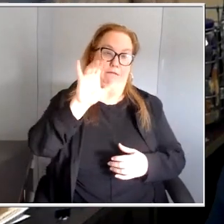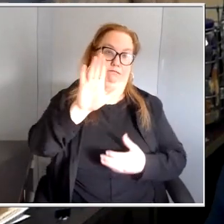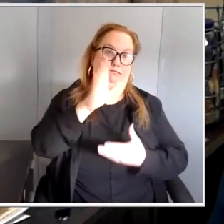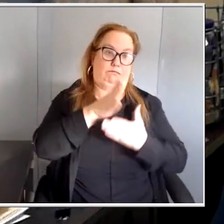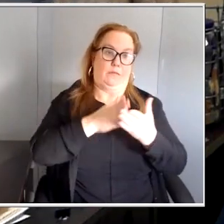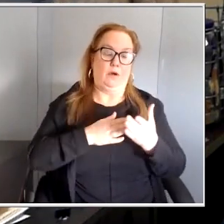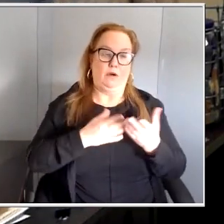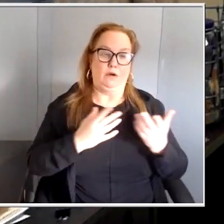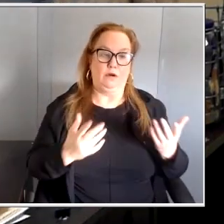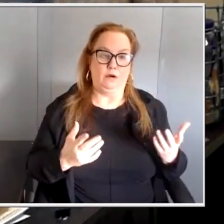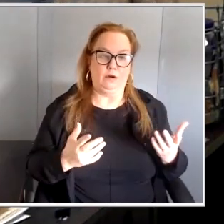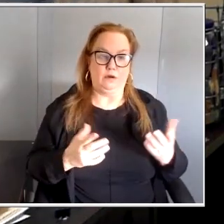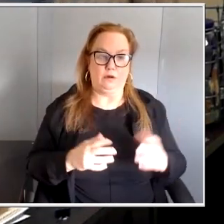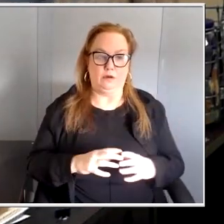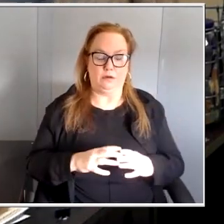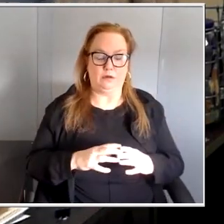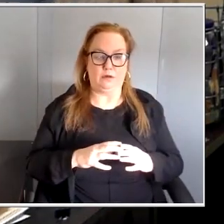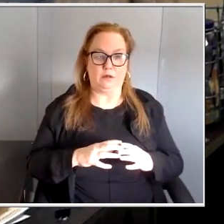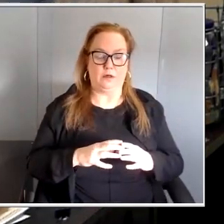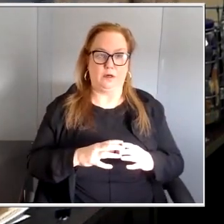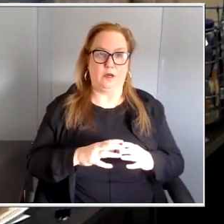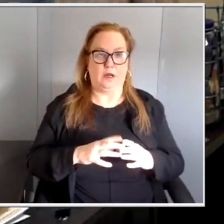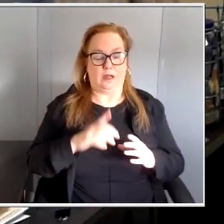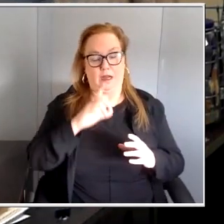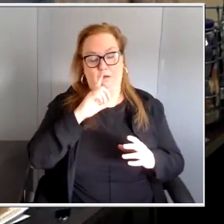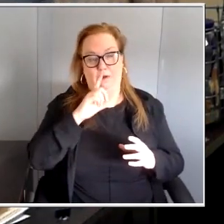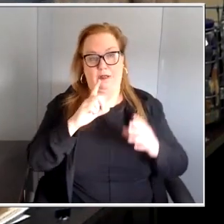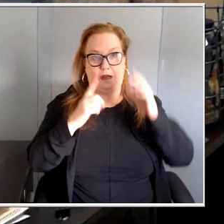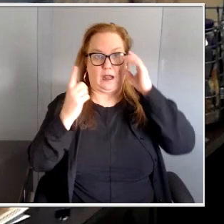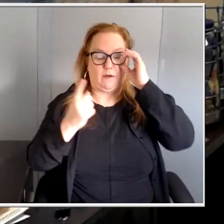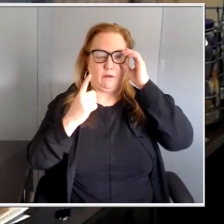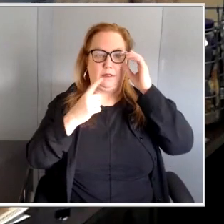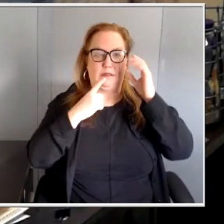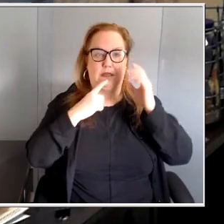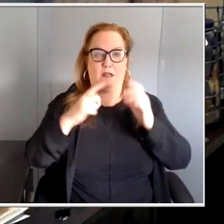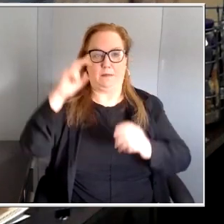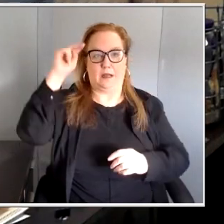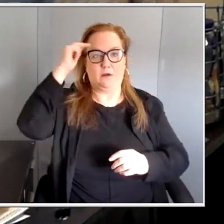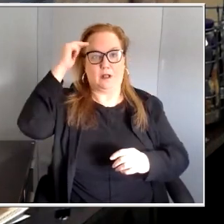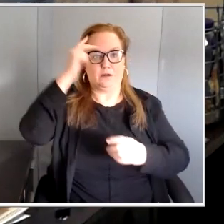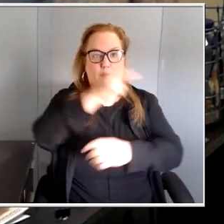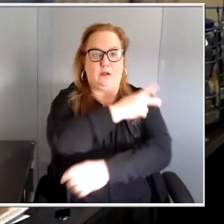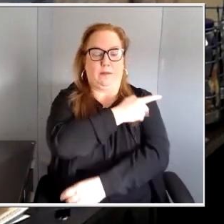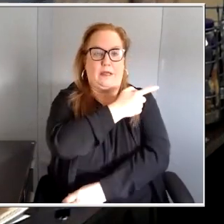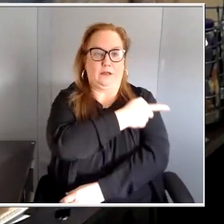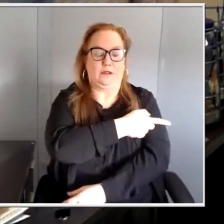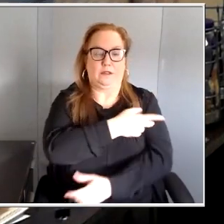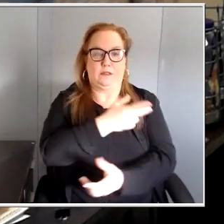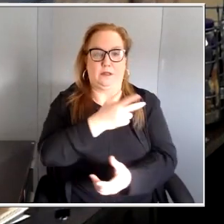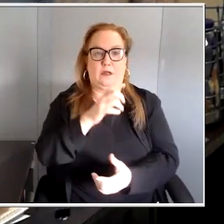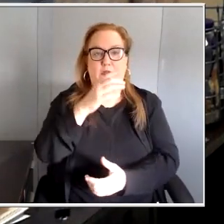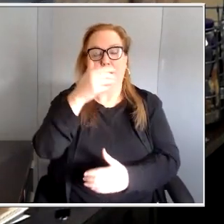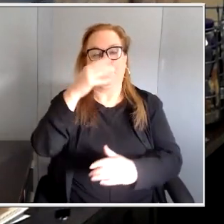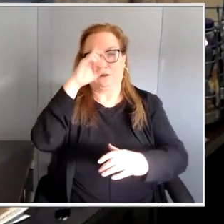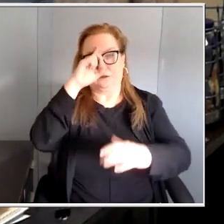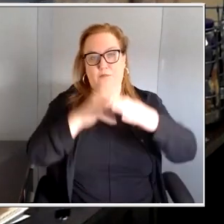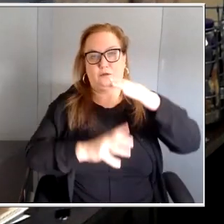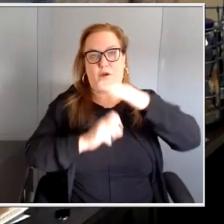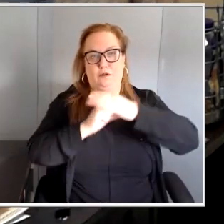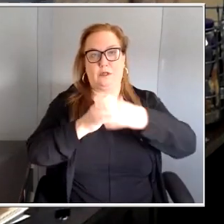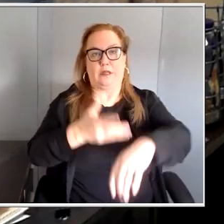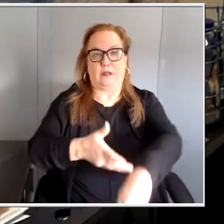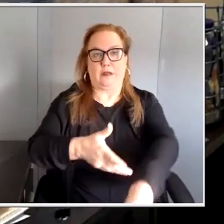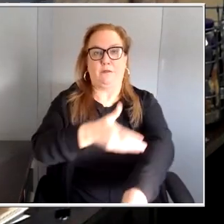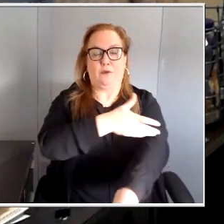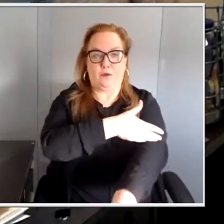it's. I hedge my bets a little bit. I always tell my neurological patients, strokes, etc., you'll generally improve with